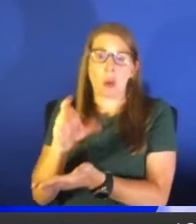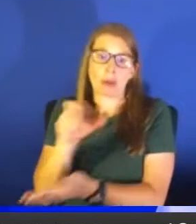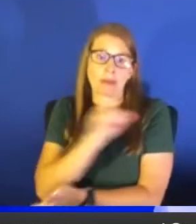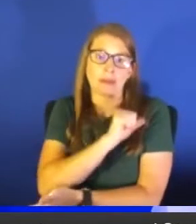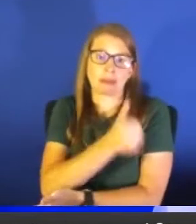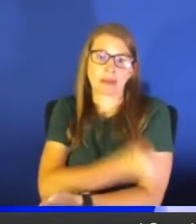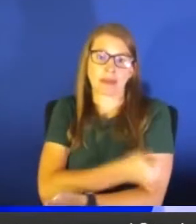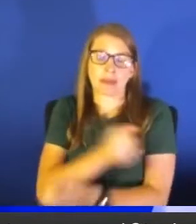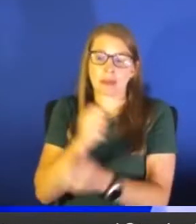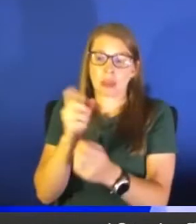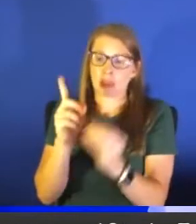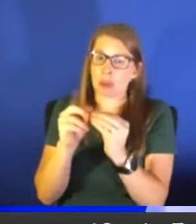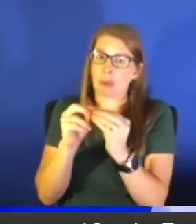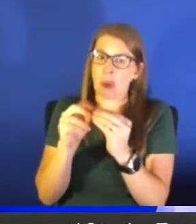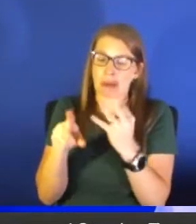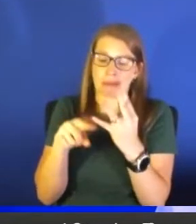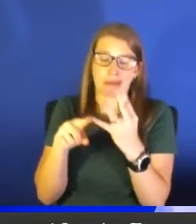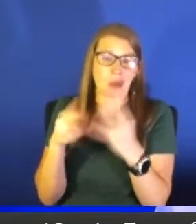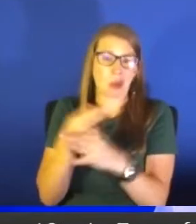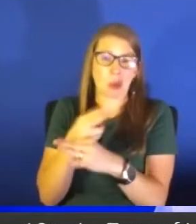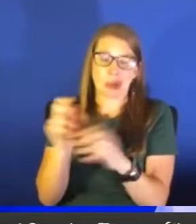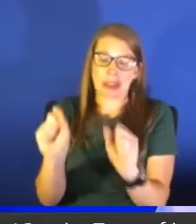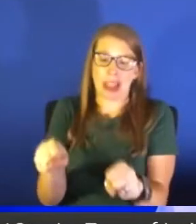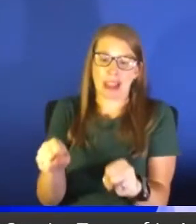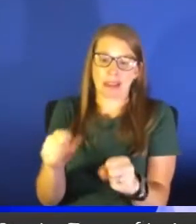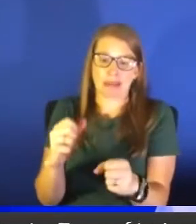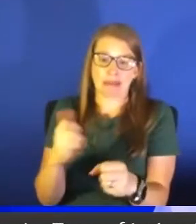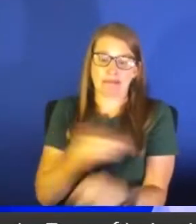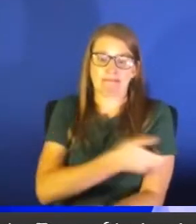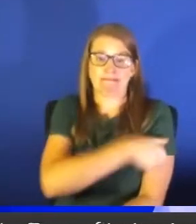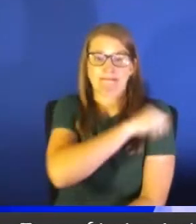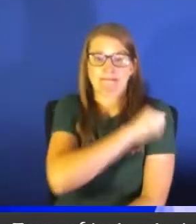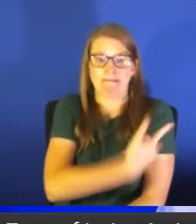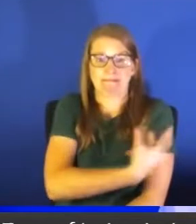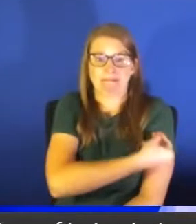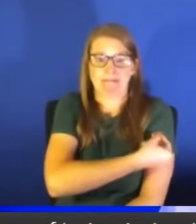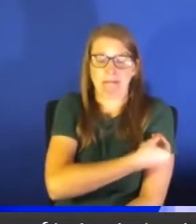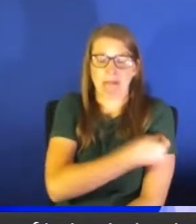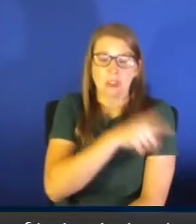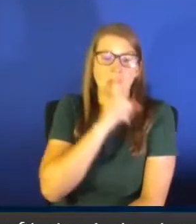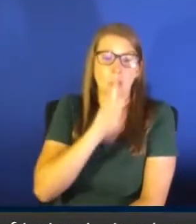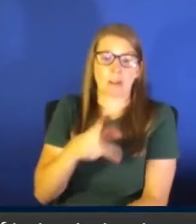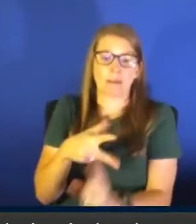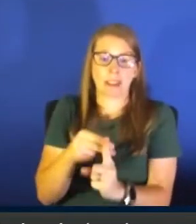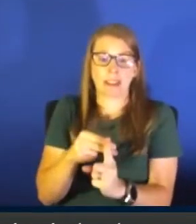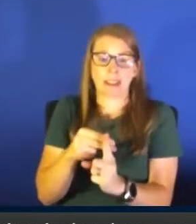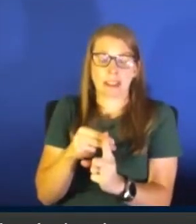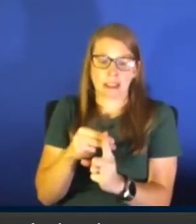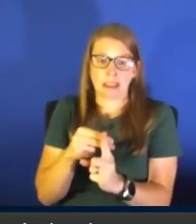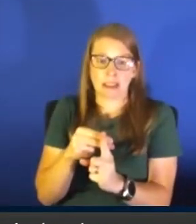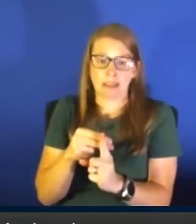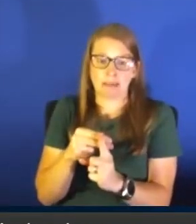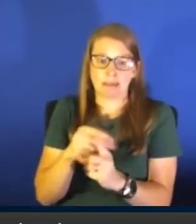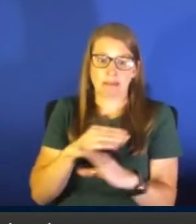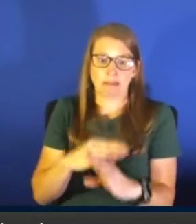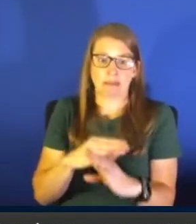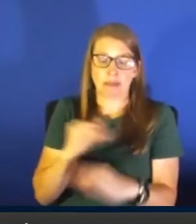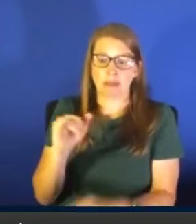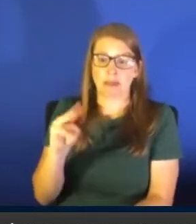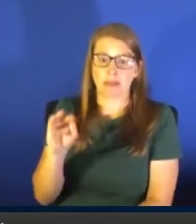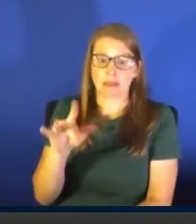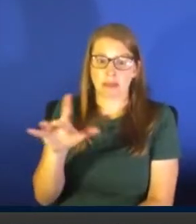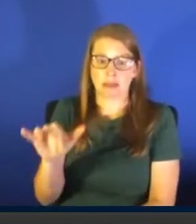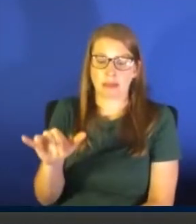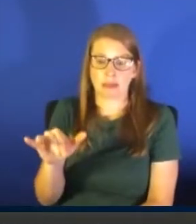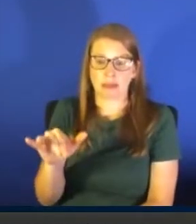can use to help get the shots in arms to get that vaccine-induced immunity. So yeah. That is so true. Yeah. So don't go anywhere, okay? I'll